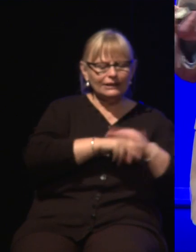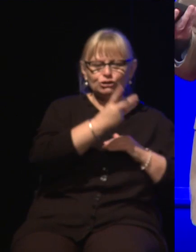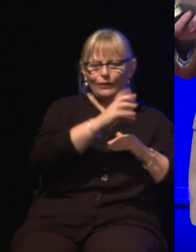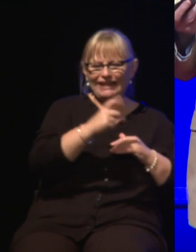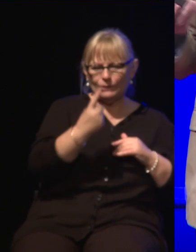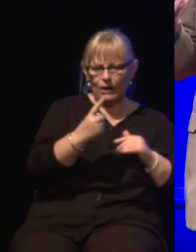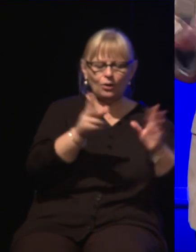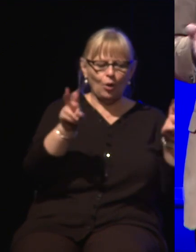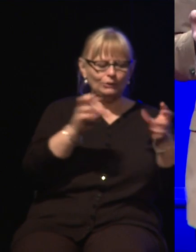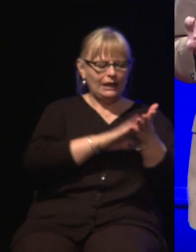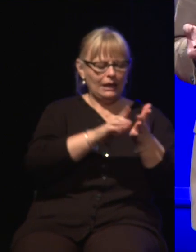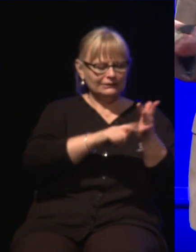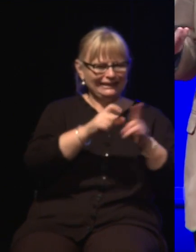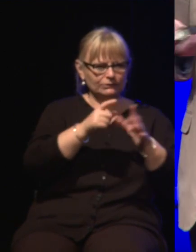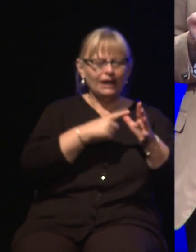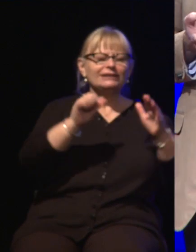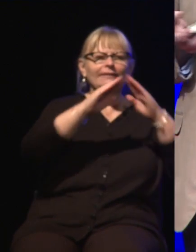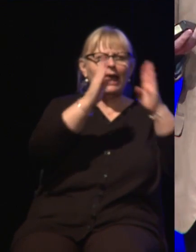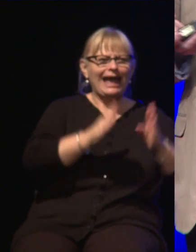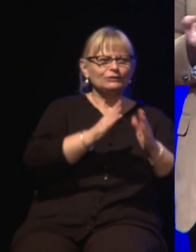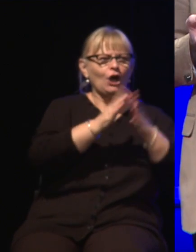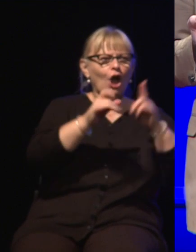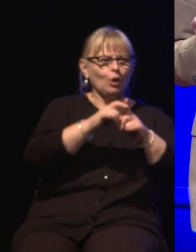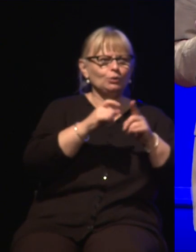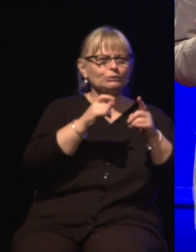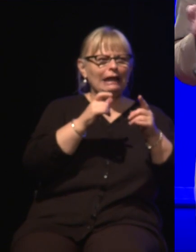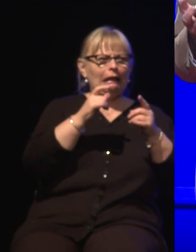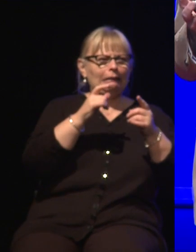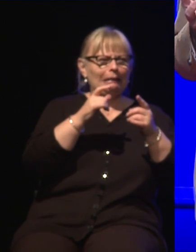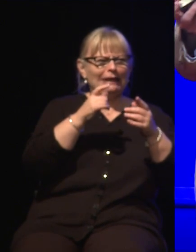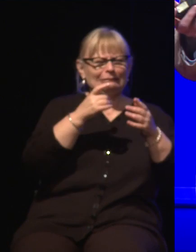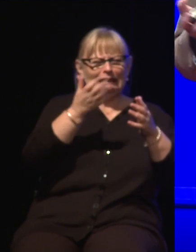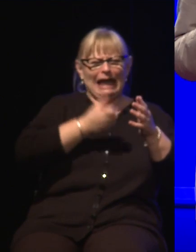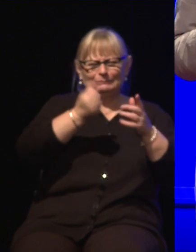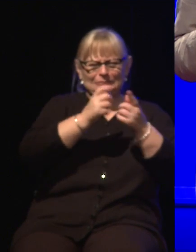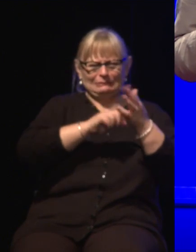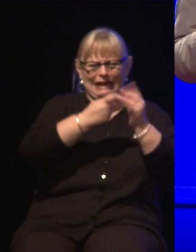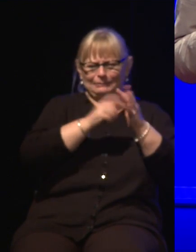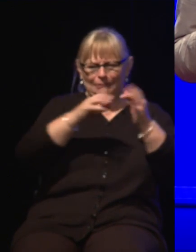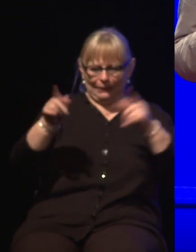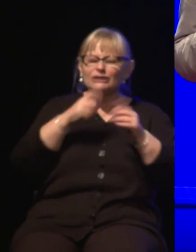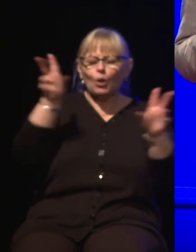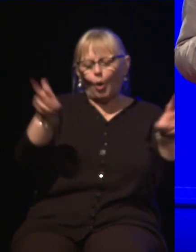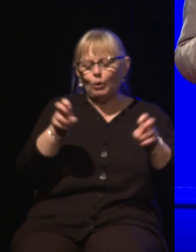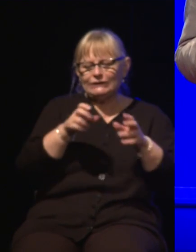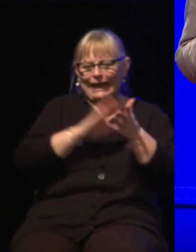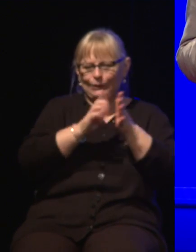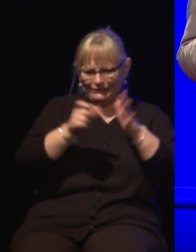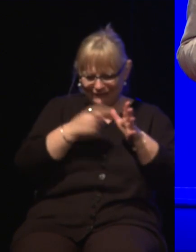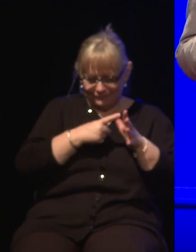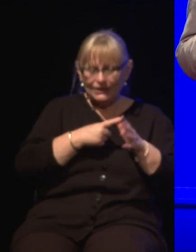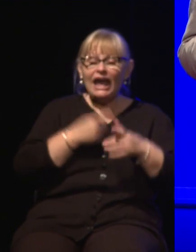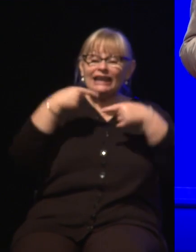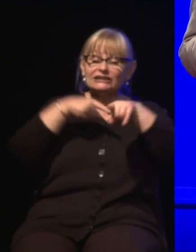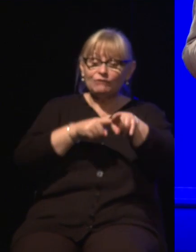called HILDA. It's the Household Income and Labour Dynamics in Australia survey. And what it's done is it's followed people in about 7,000